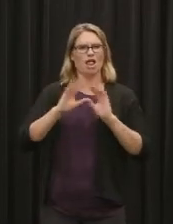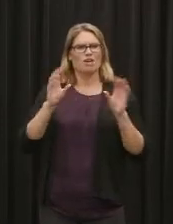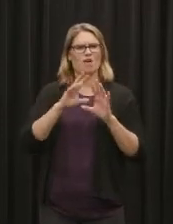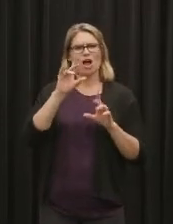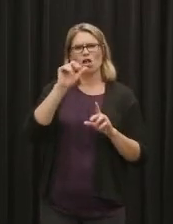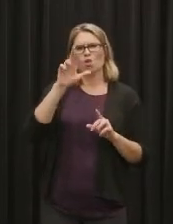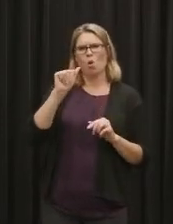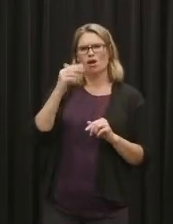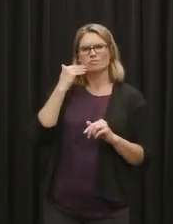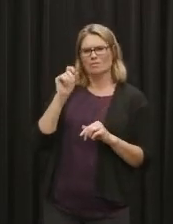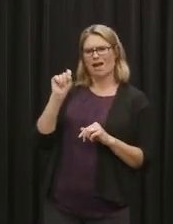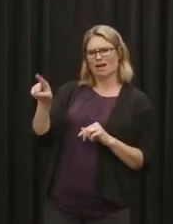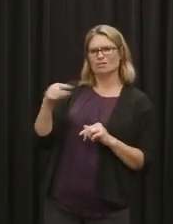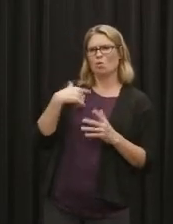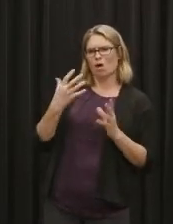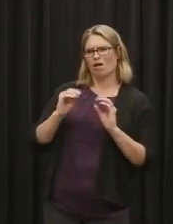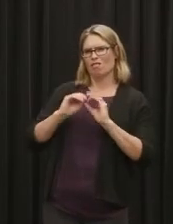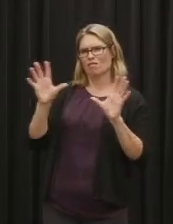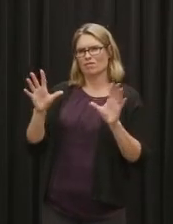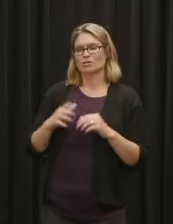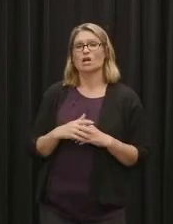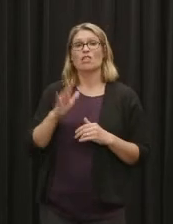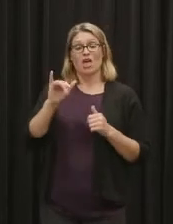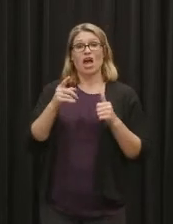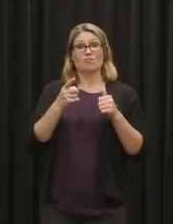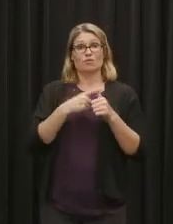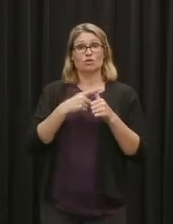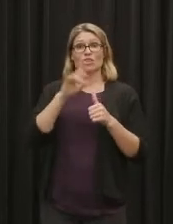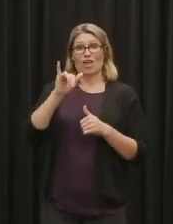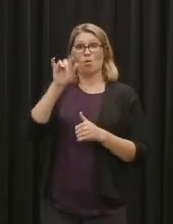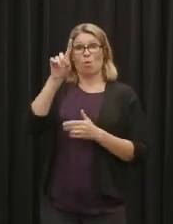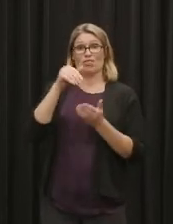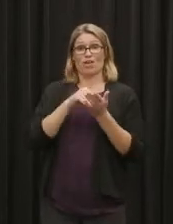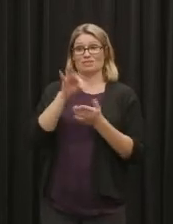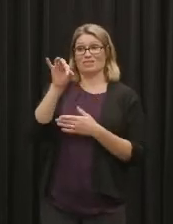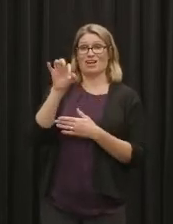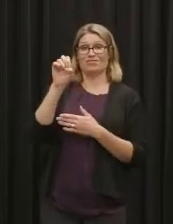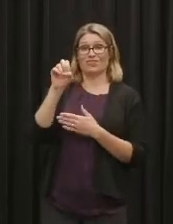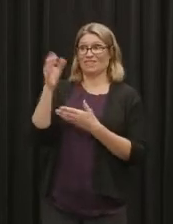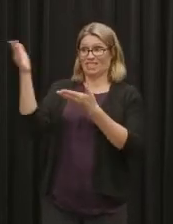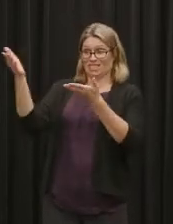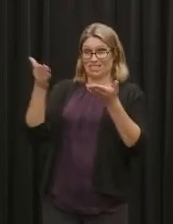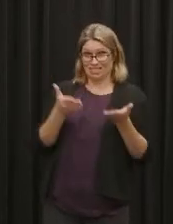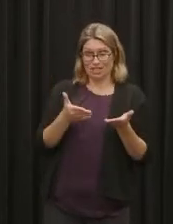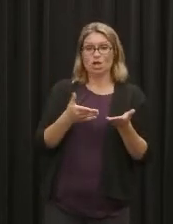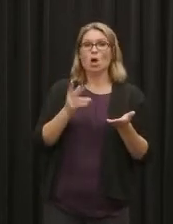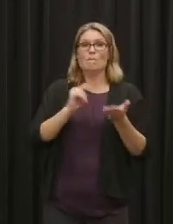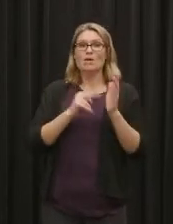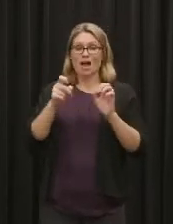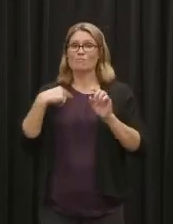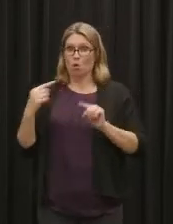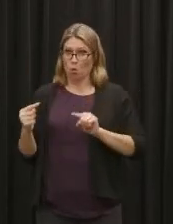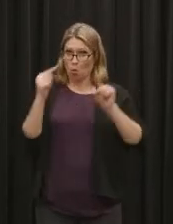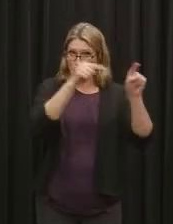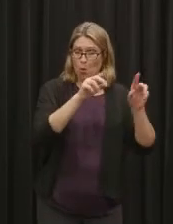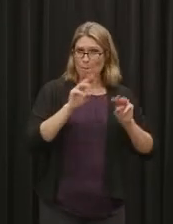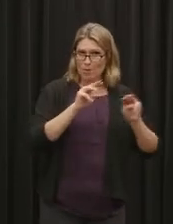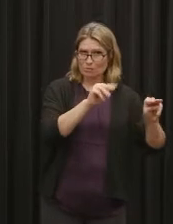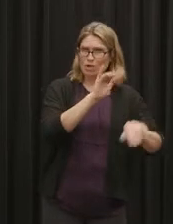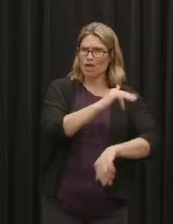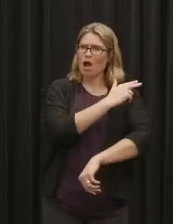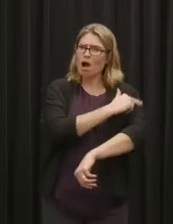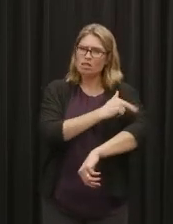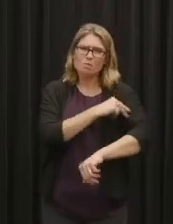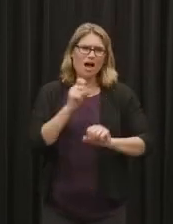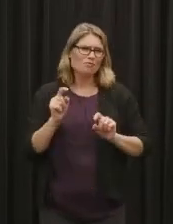Laura just asked. So these initial doses that are coming out next week, to get those, you will have to go to the Miramichi Hospital, or